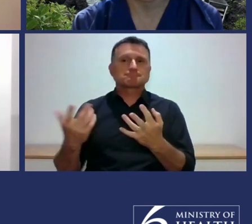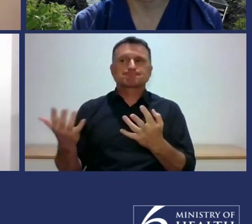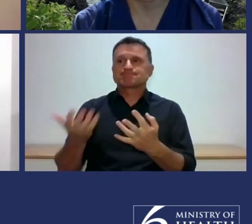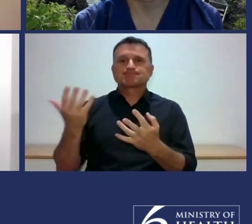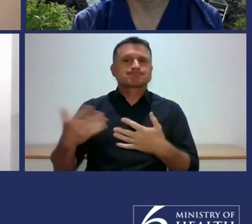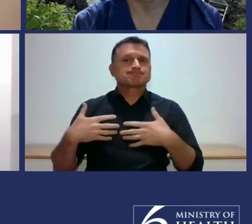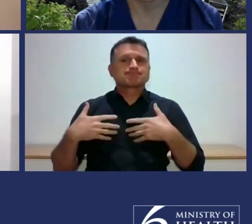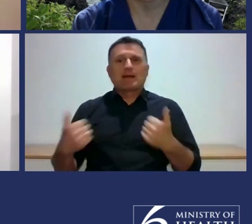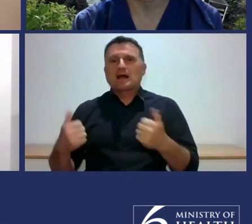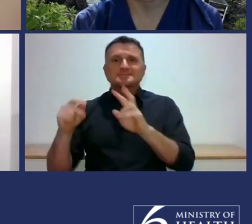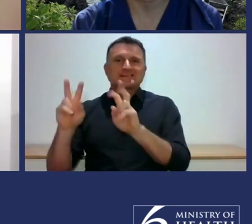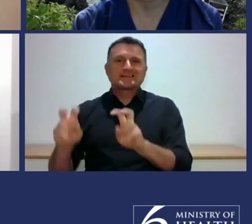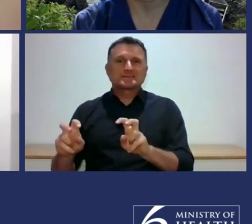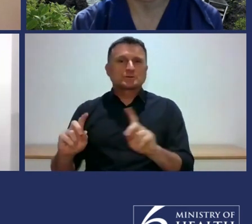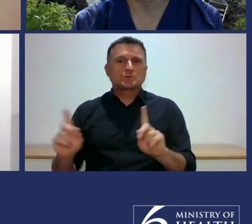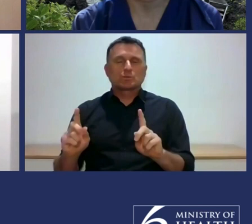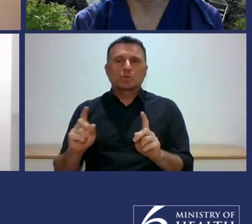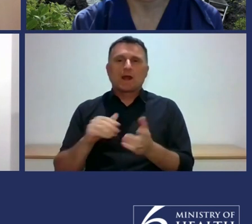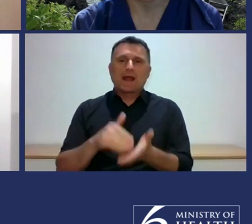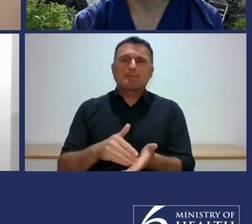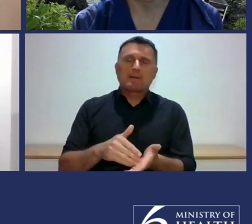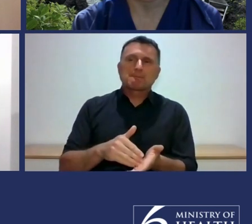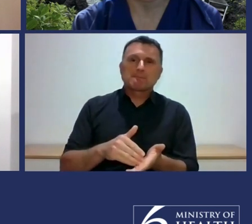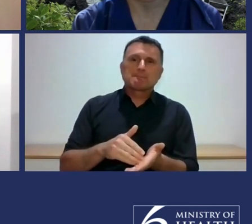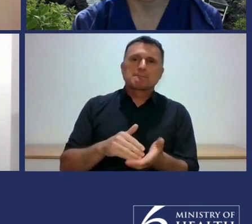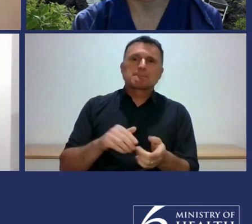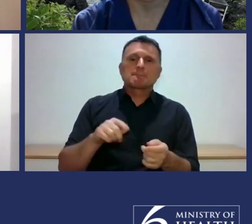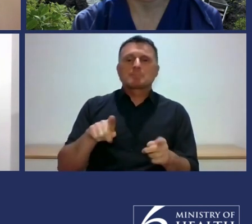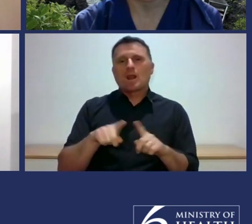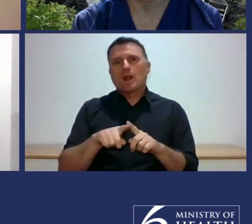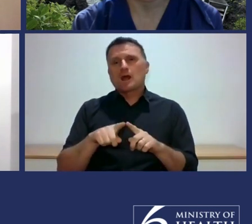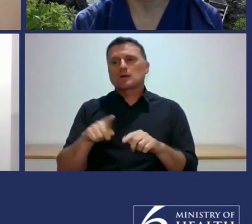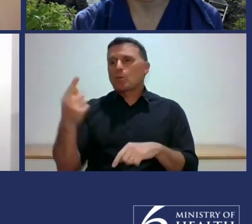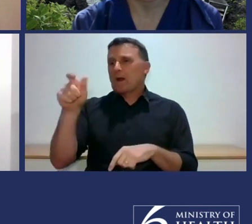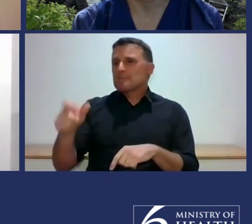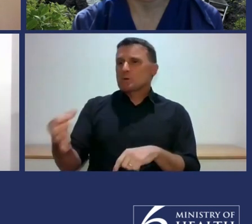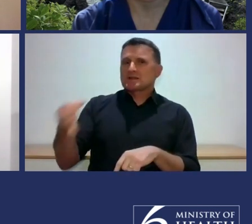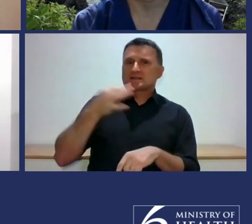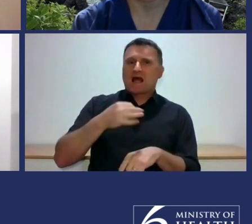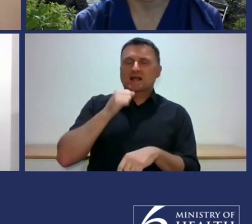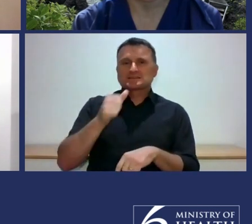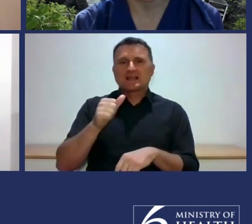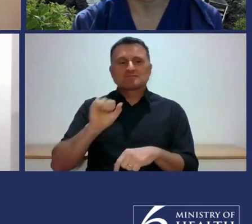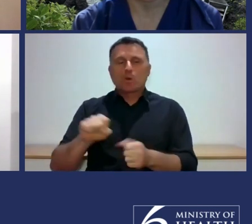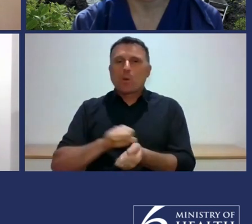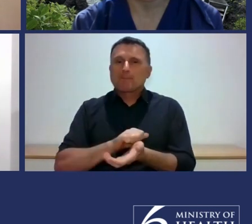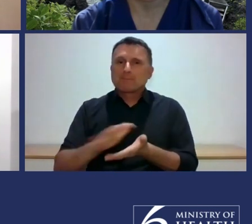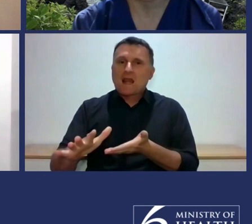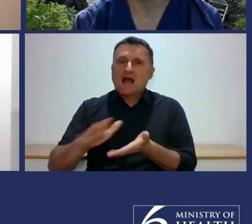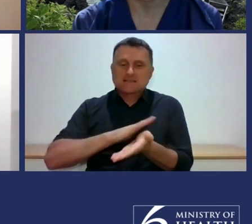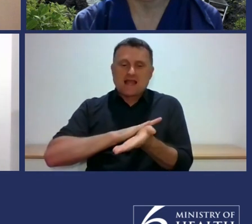Tony Allen wants to know, does extreme low iron and low hemoglobin levels have any effect on how the vaccine works?